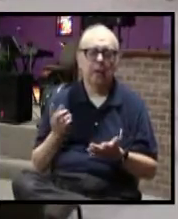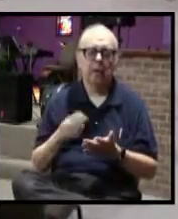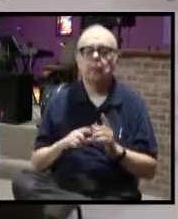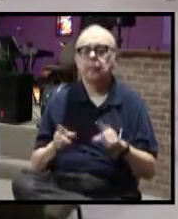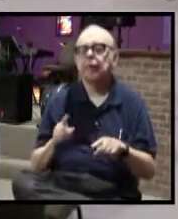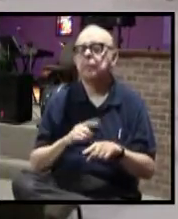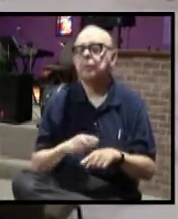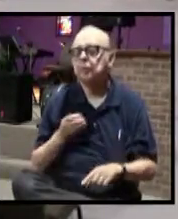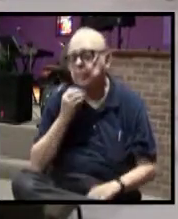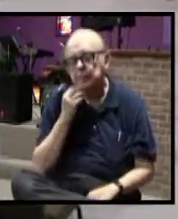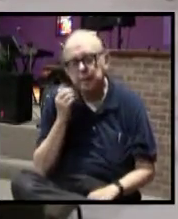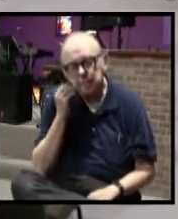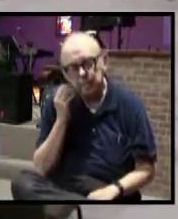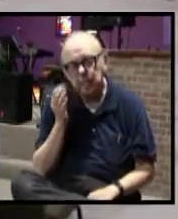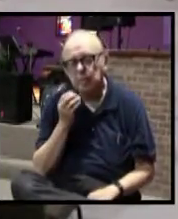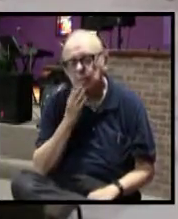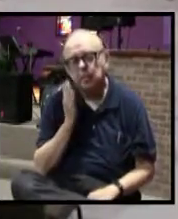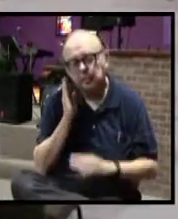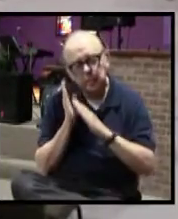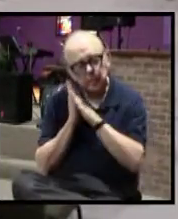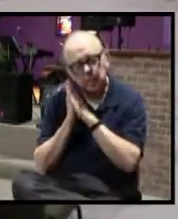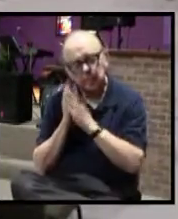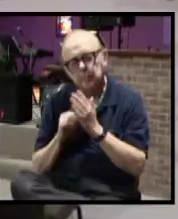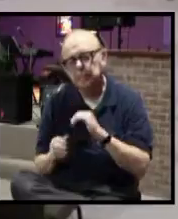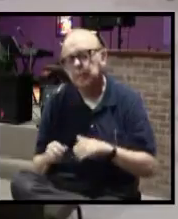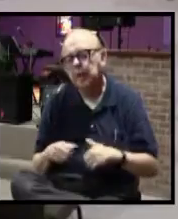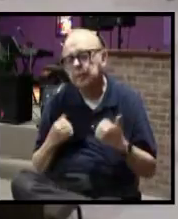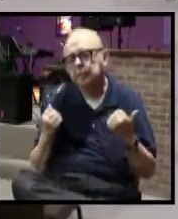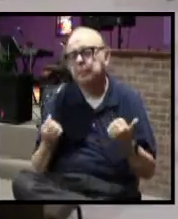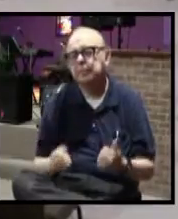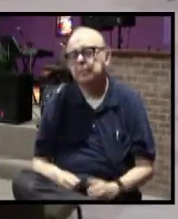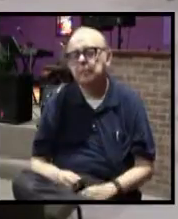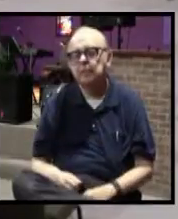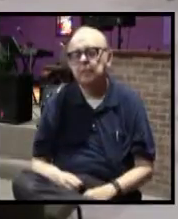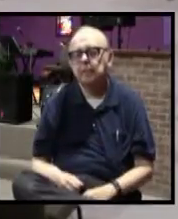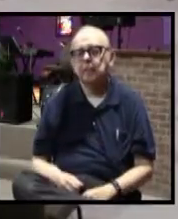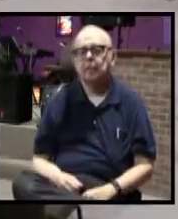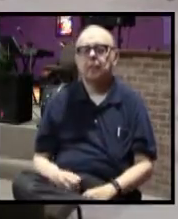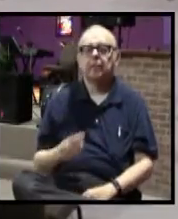His latest is, what time do you go to bed? And what's your address?